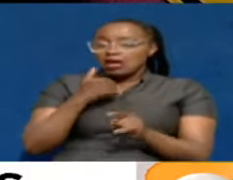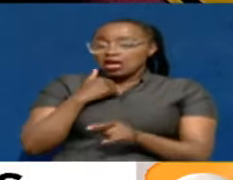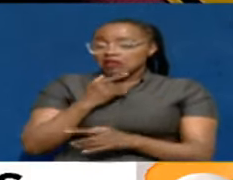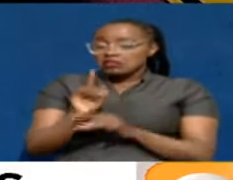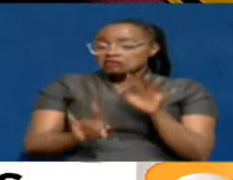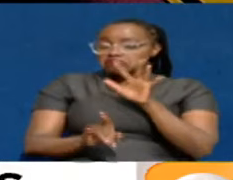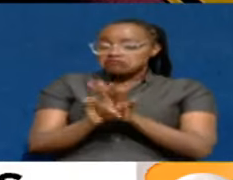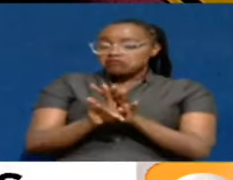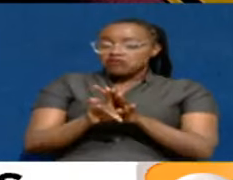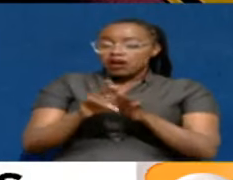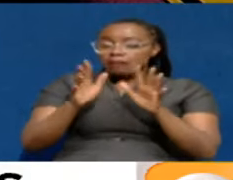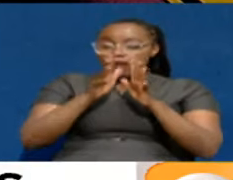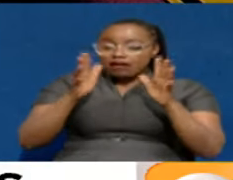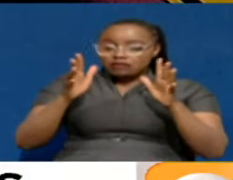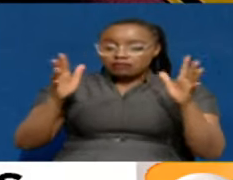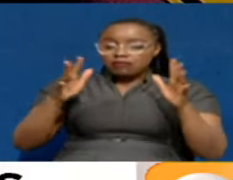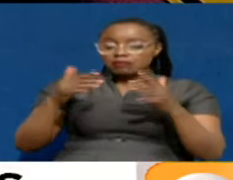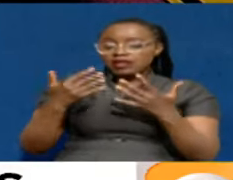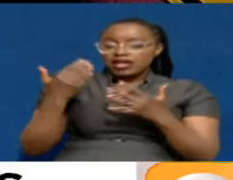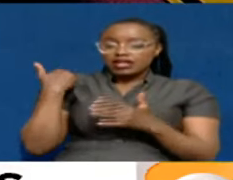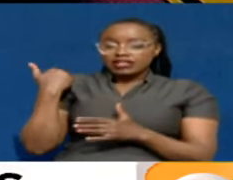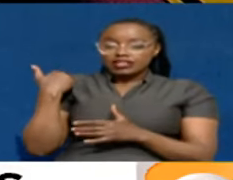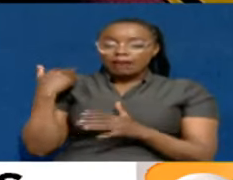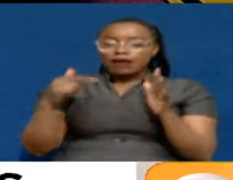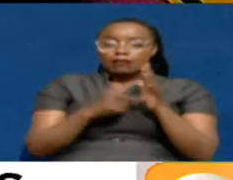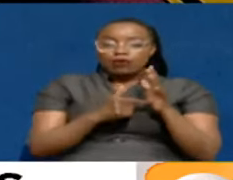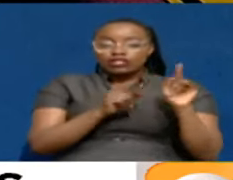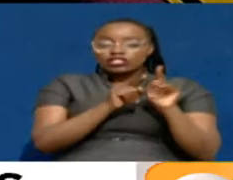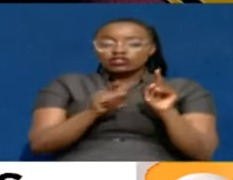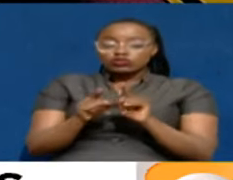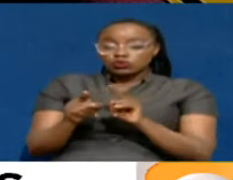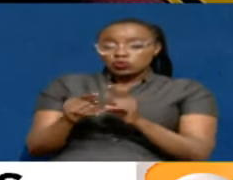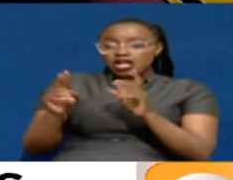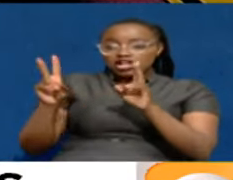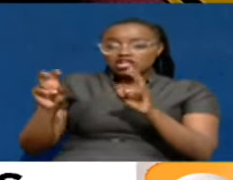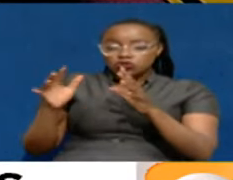it raises a very disturbing element here.